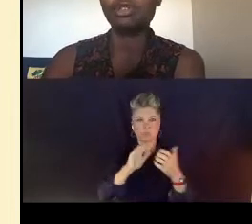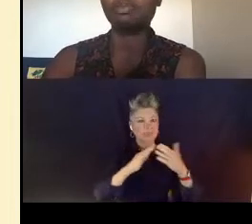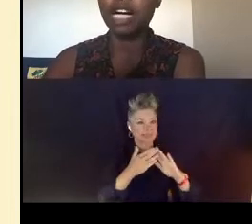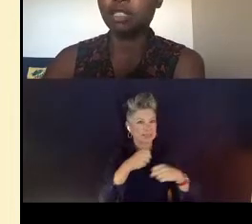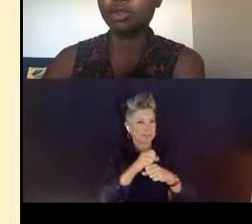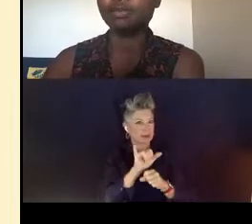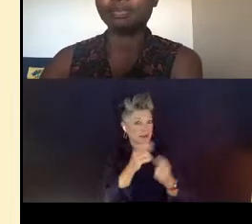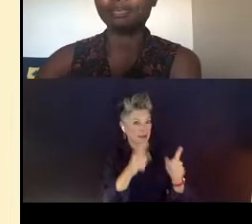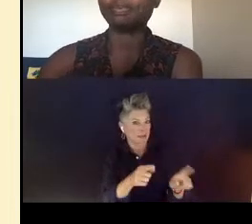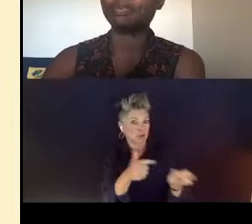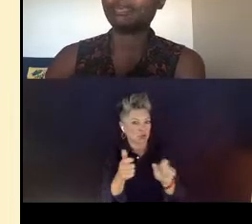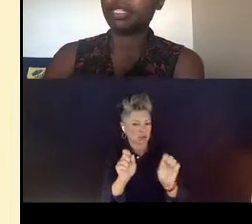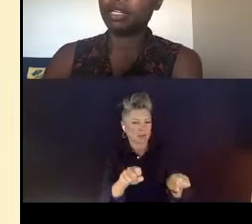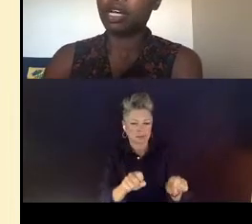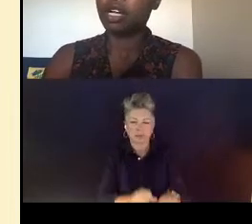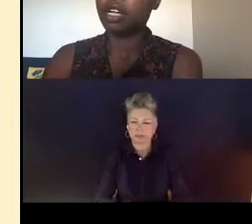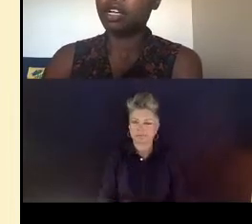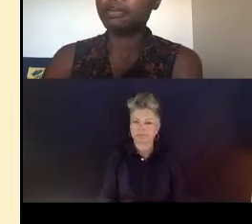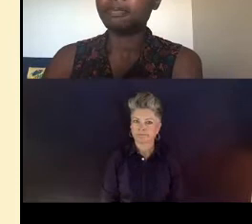as soon as possible.